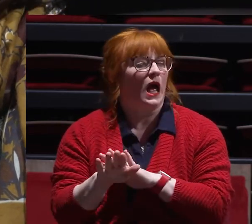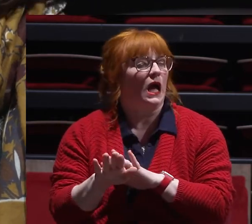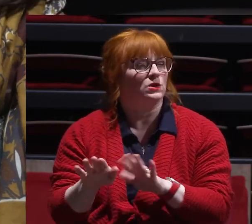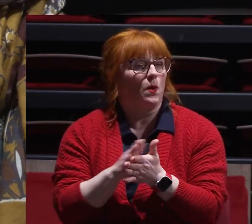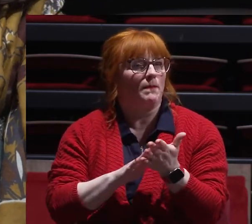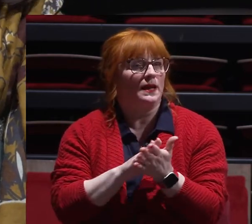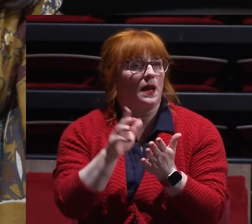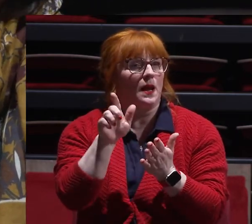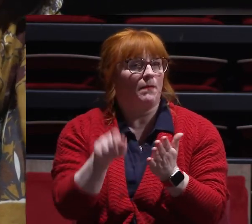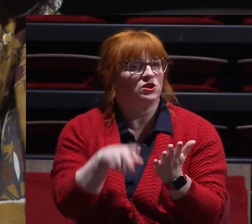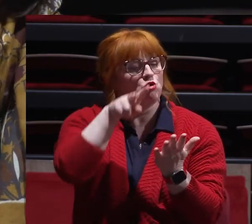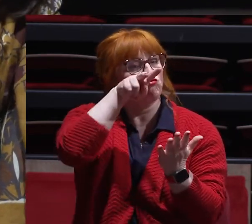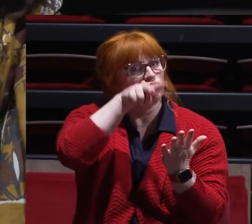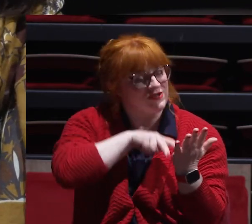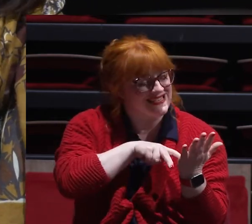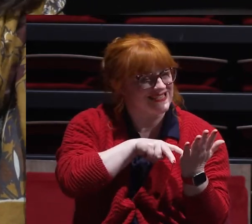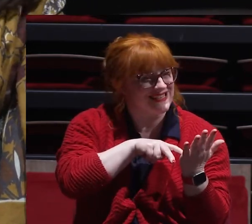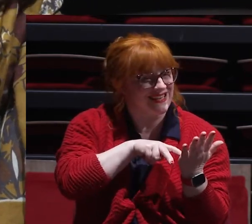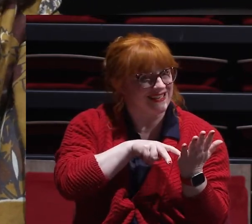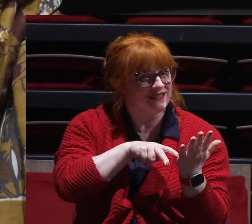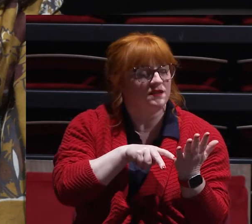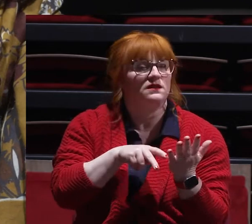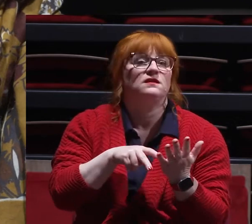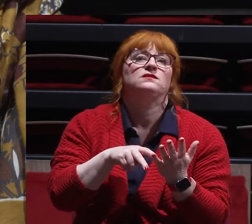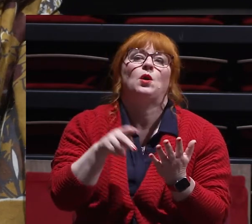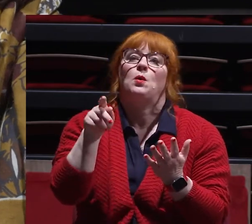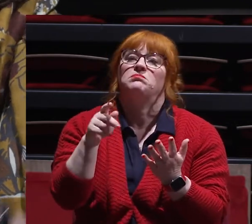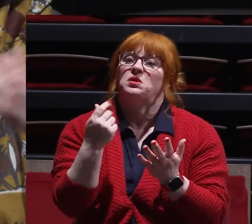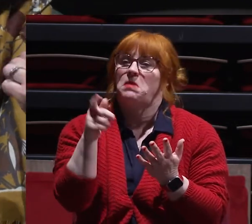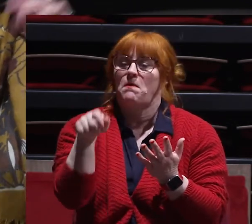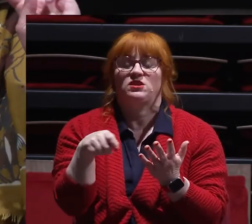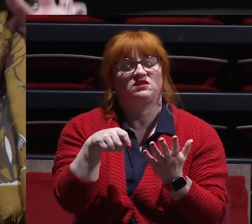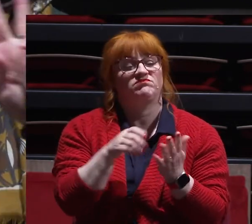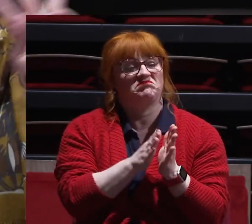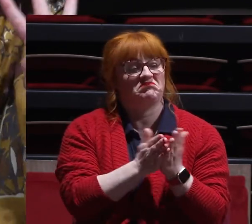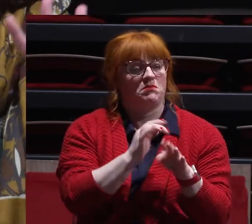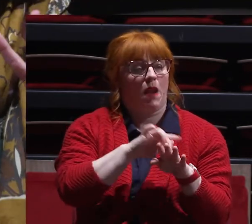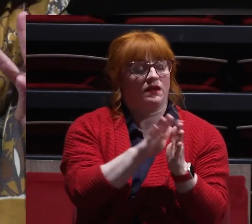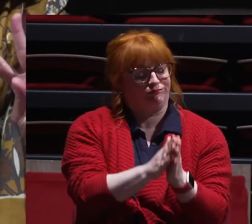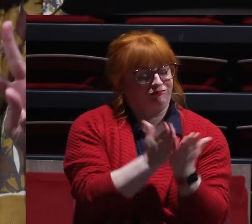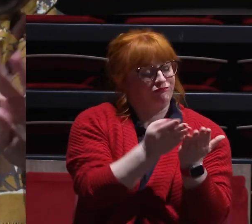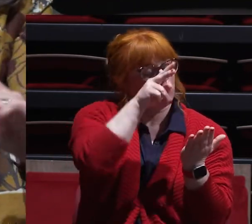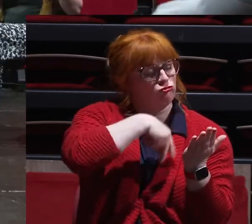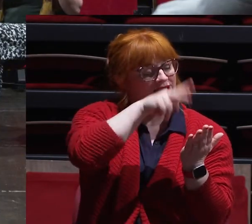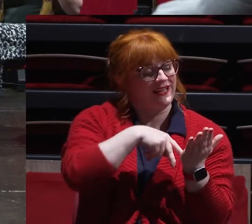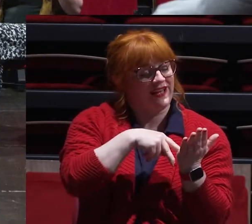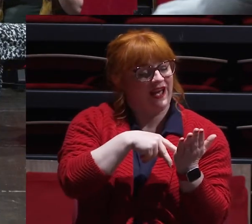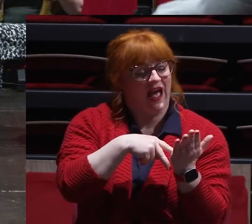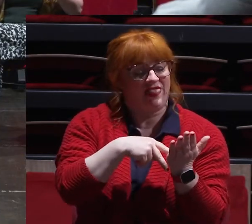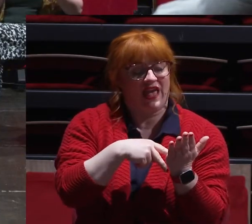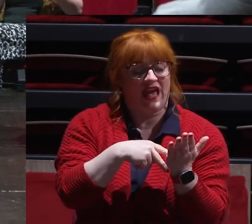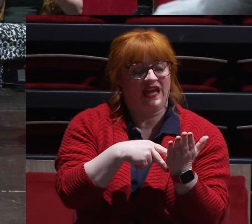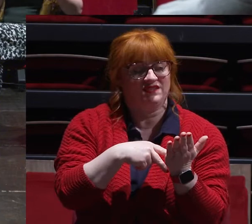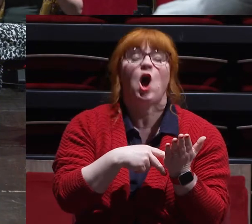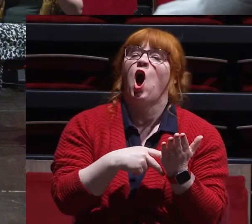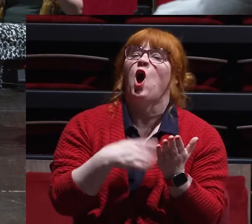I don't necessarily mean a reader's reaction. If someone reads your work and gives you notes, for me there's 3 kinds of notes. There's the